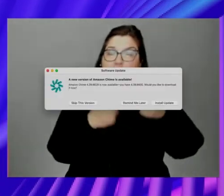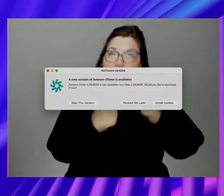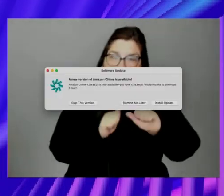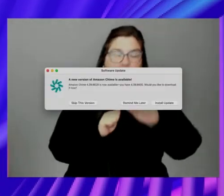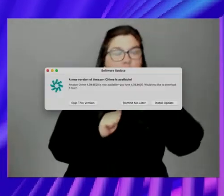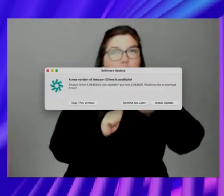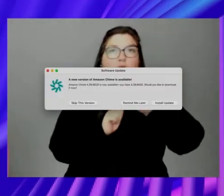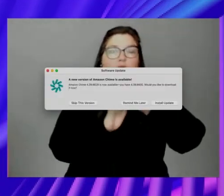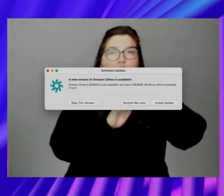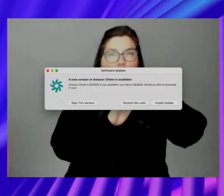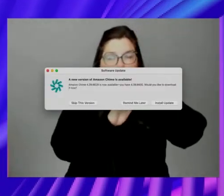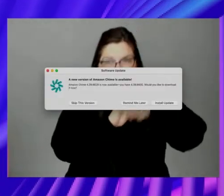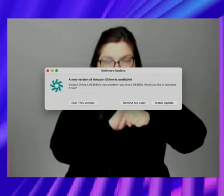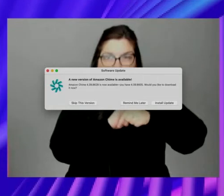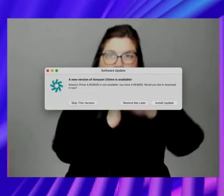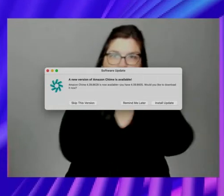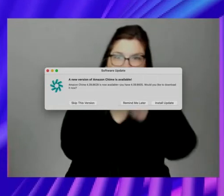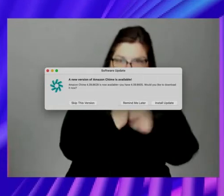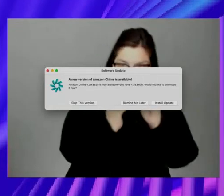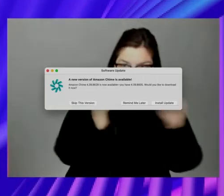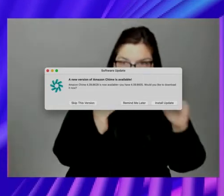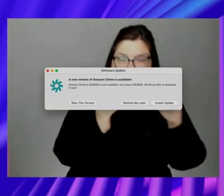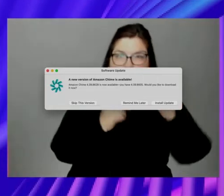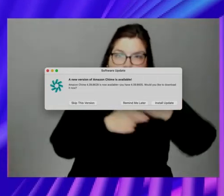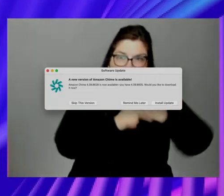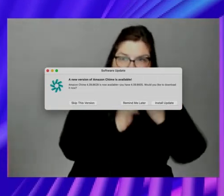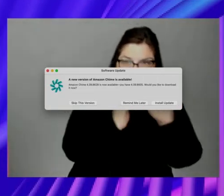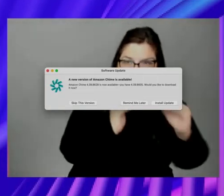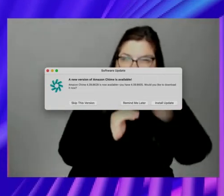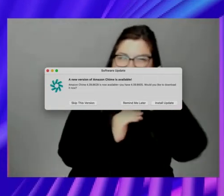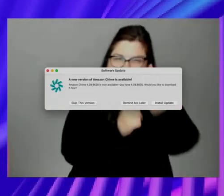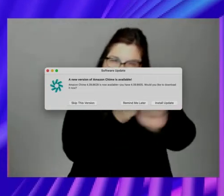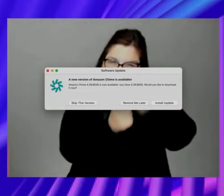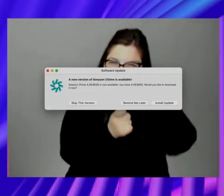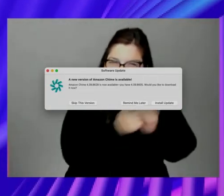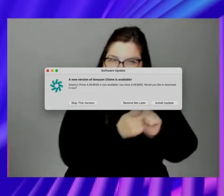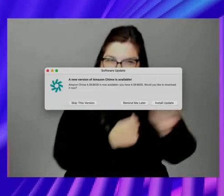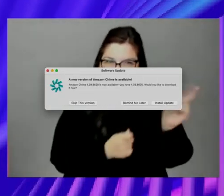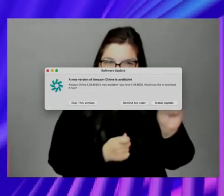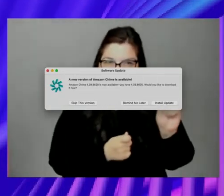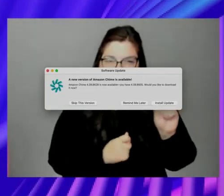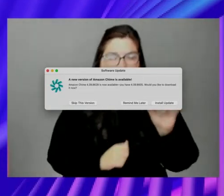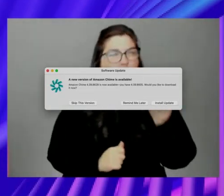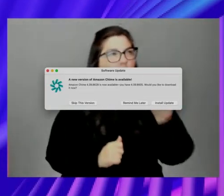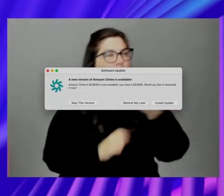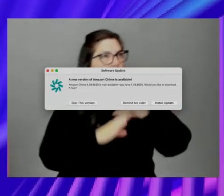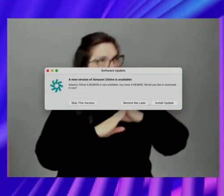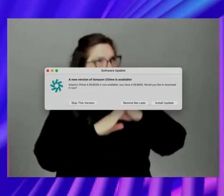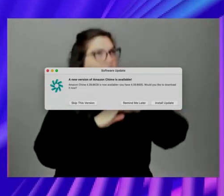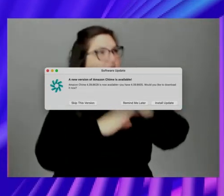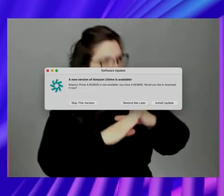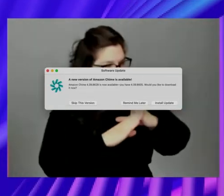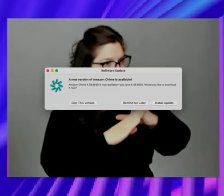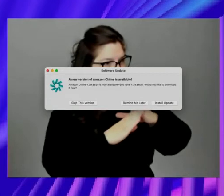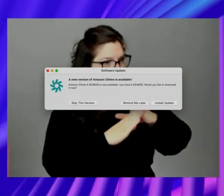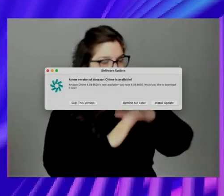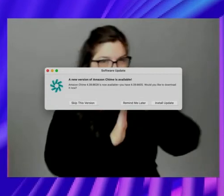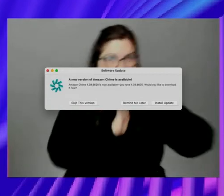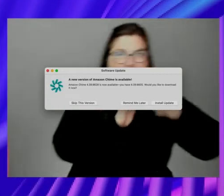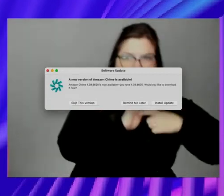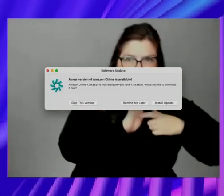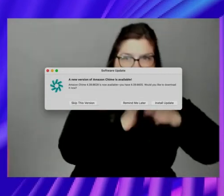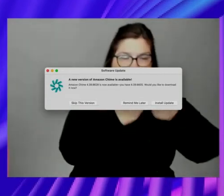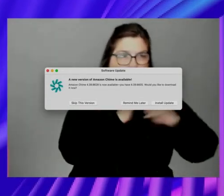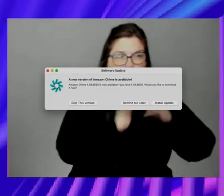the account level, to the product level and see exactly where that is. So preventative would prevent you from doing something, and detective is like a magnifying glass